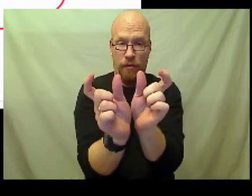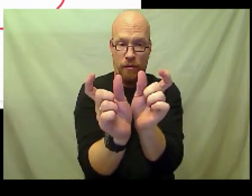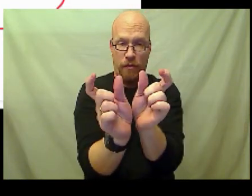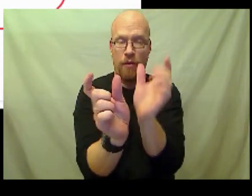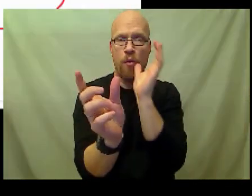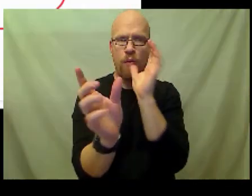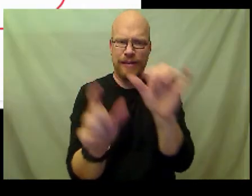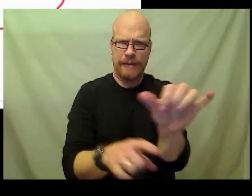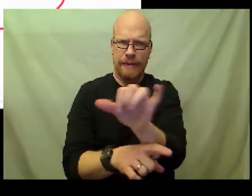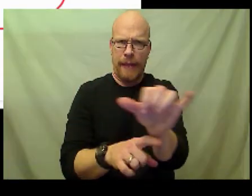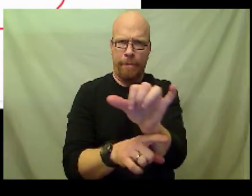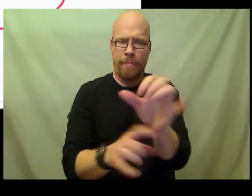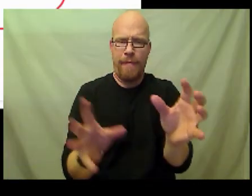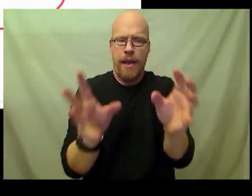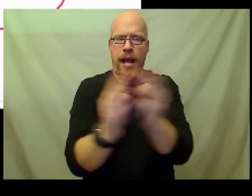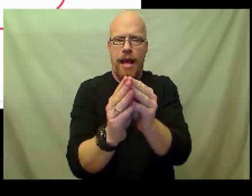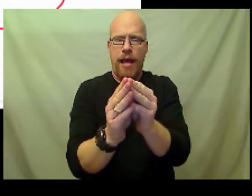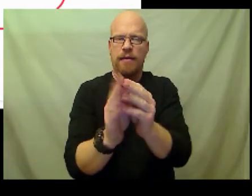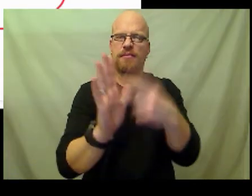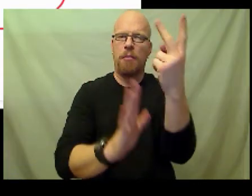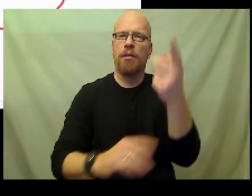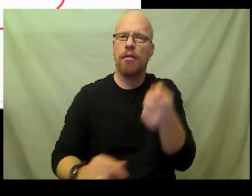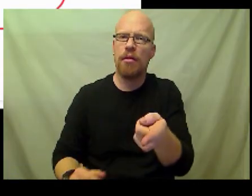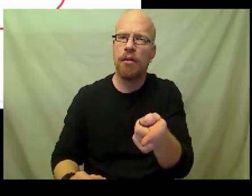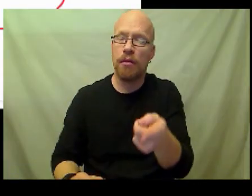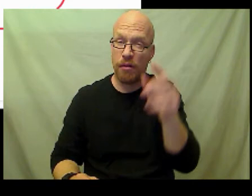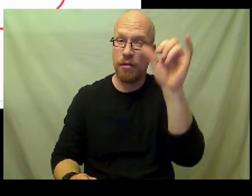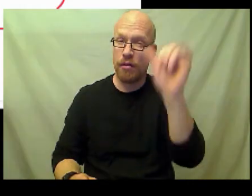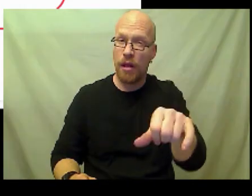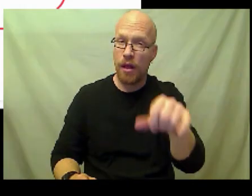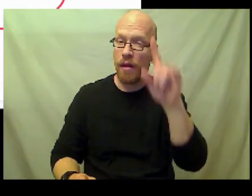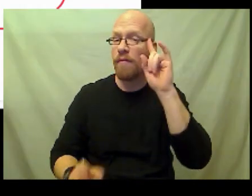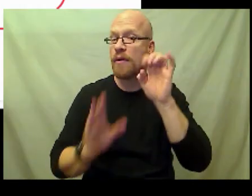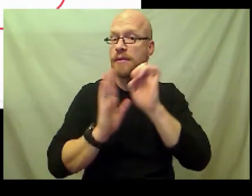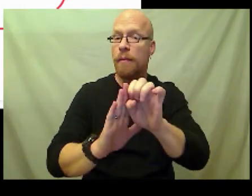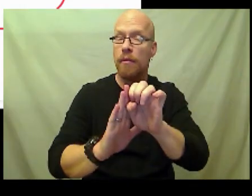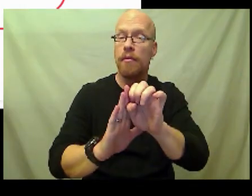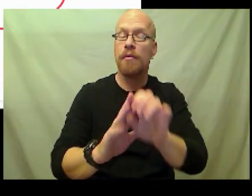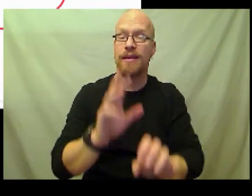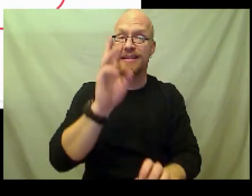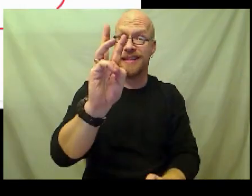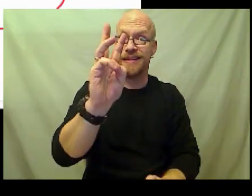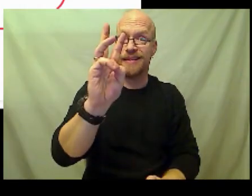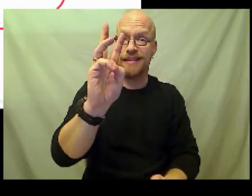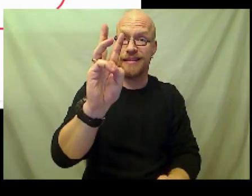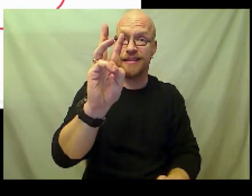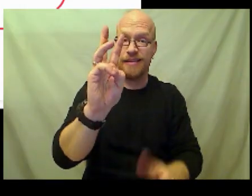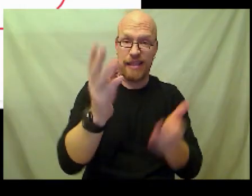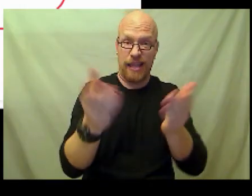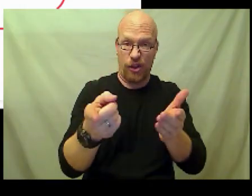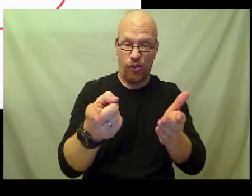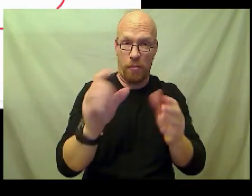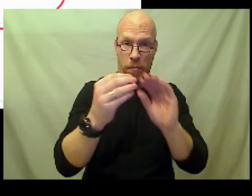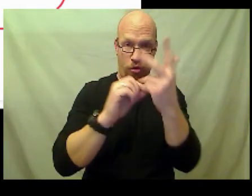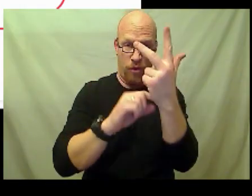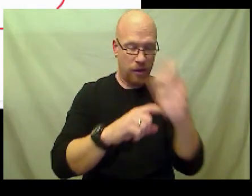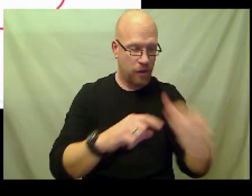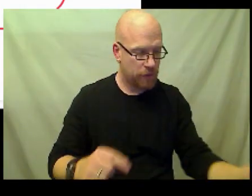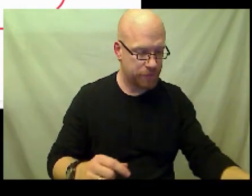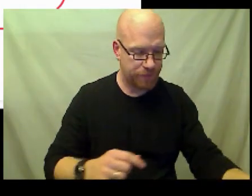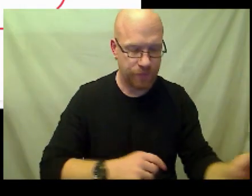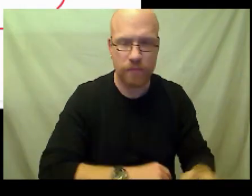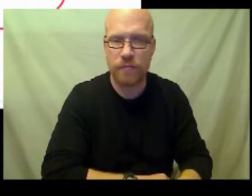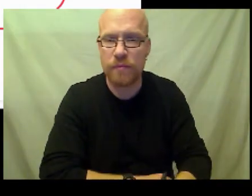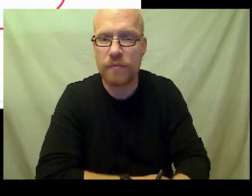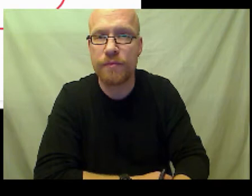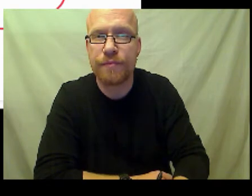binomial, x minus 5 squared. Okay, so now 6. Here, well, number 3